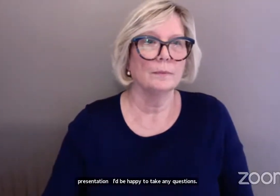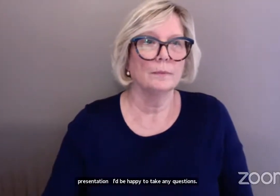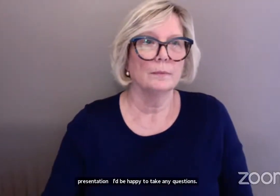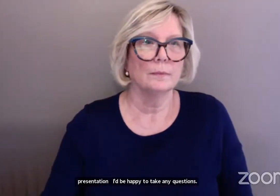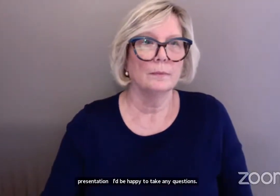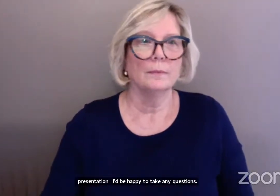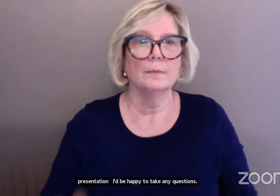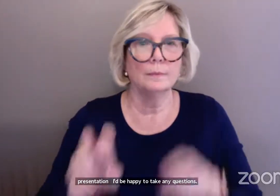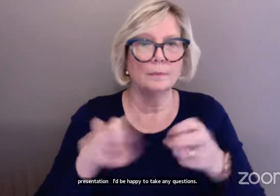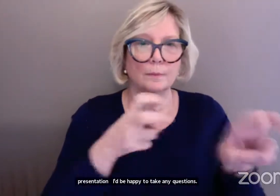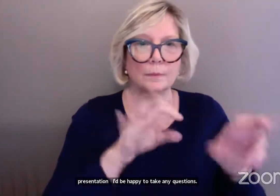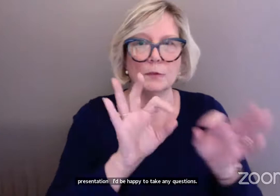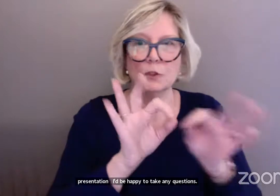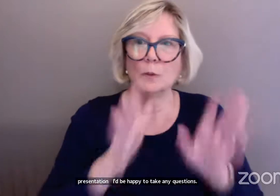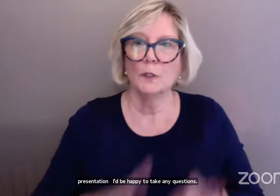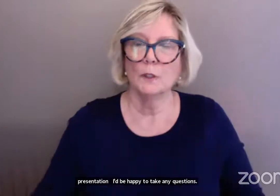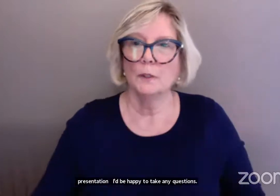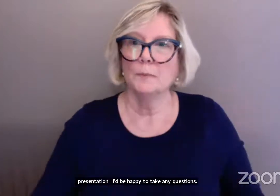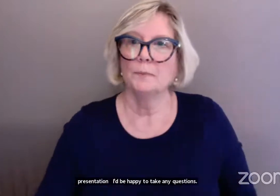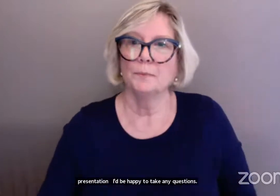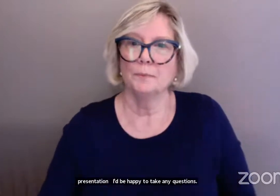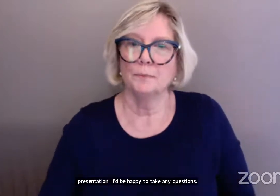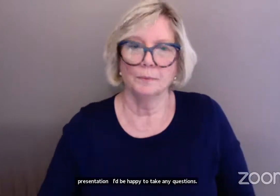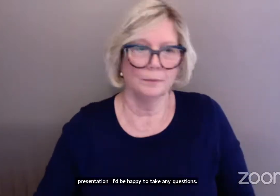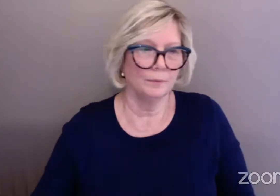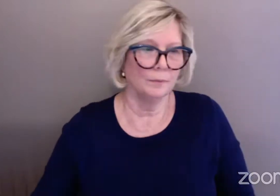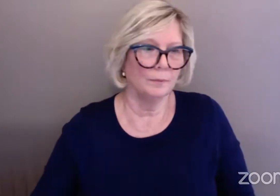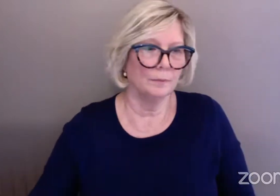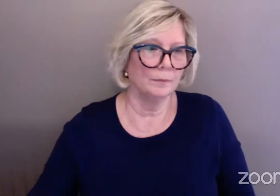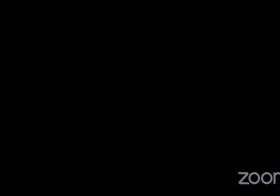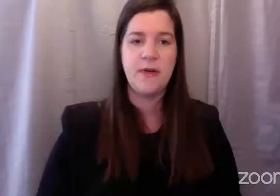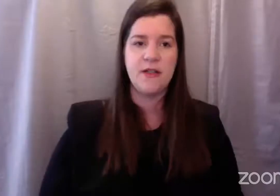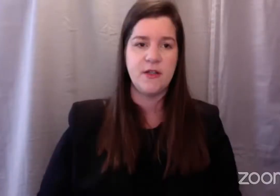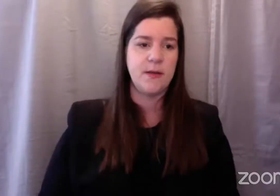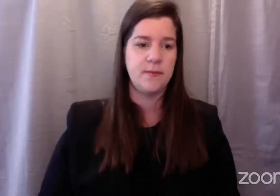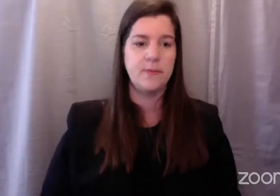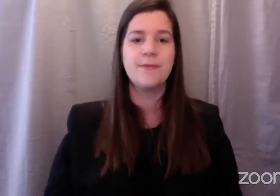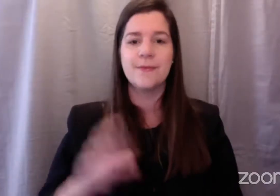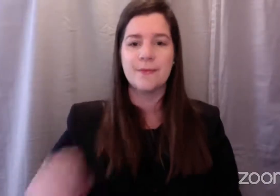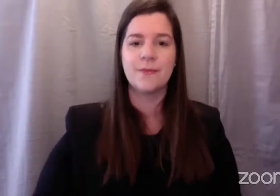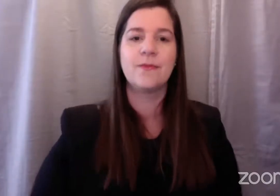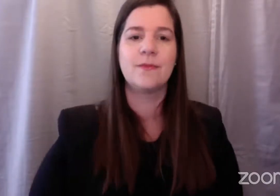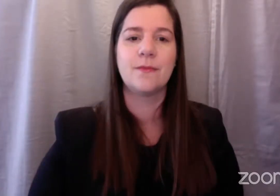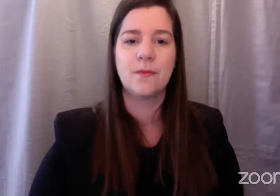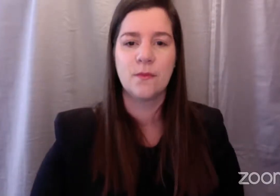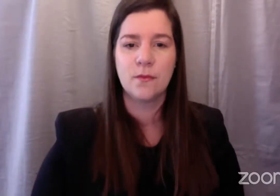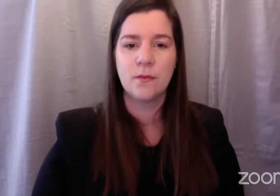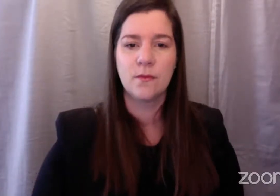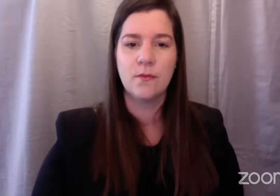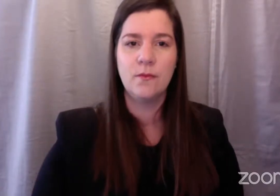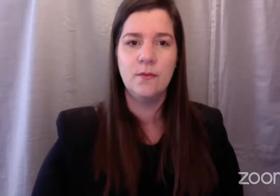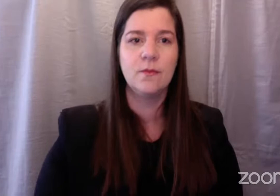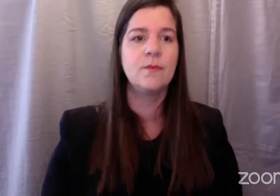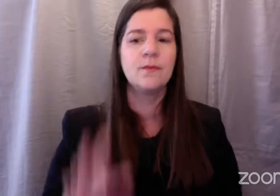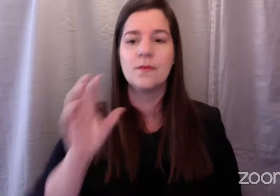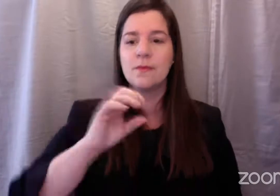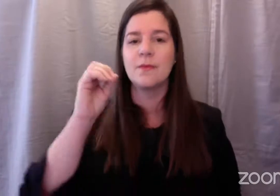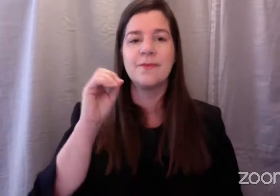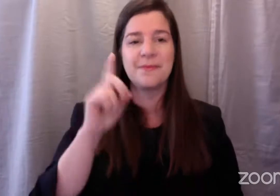All right, seeing none, let's bring up the department. We have a long list of